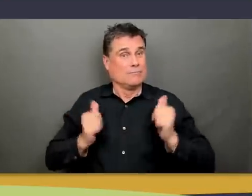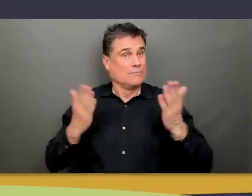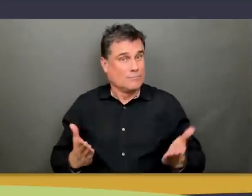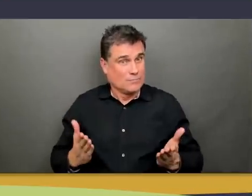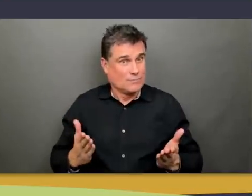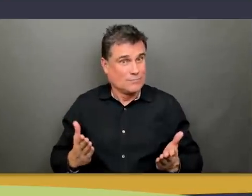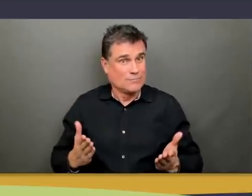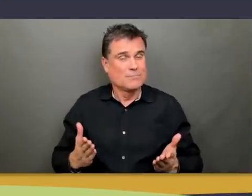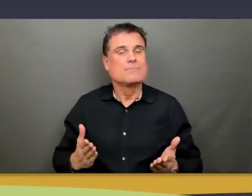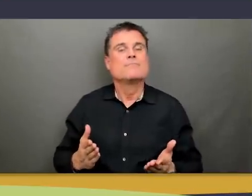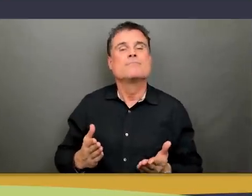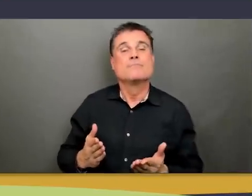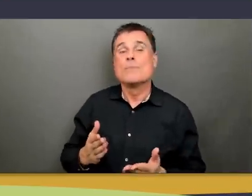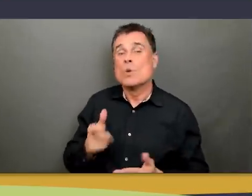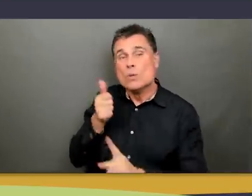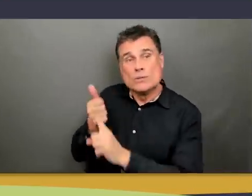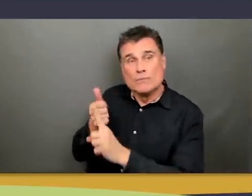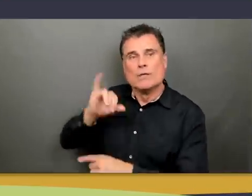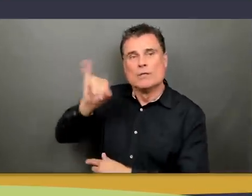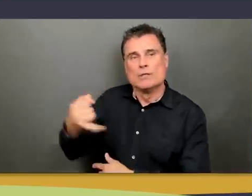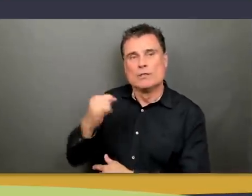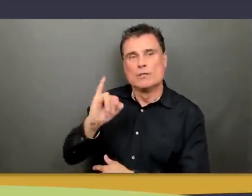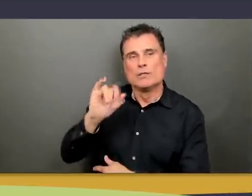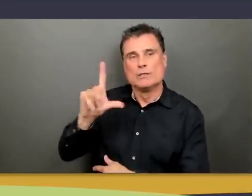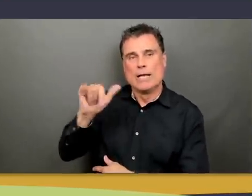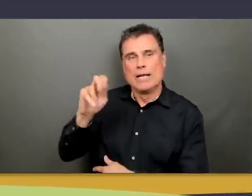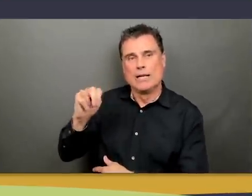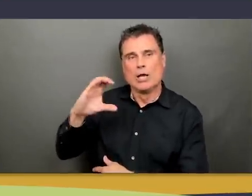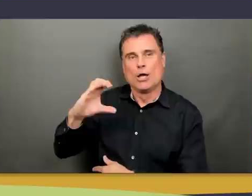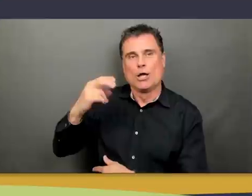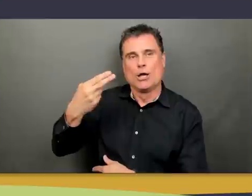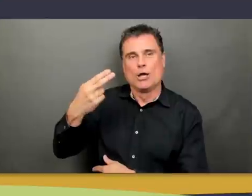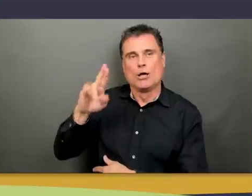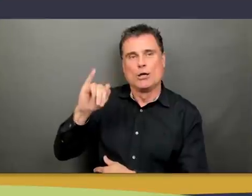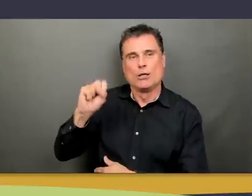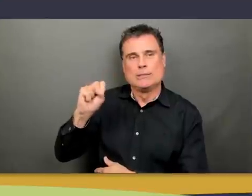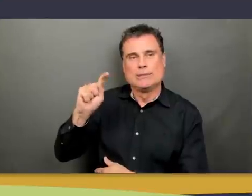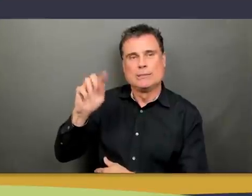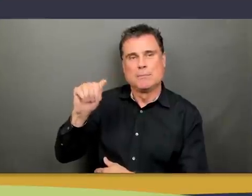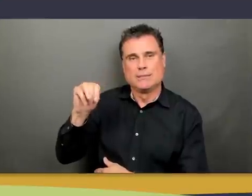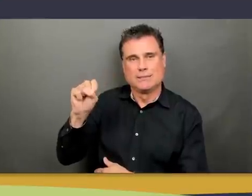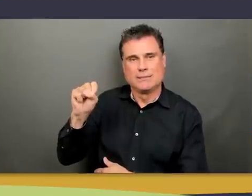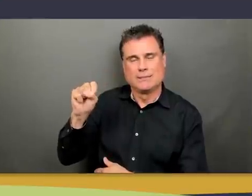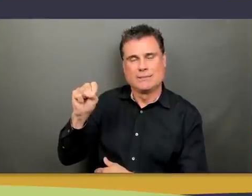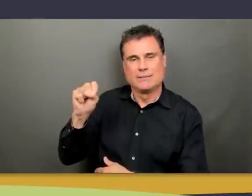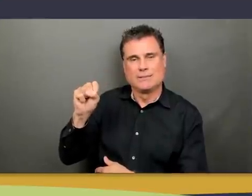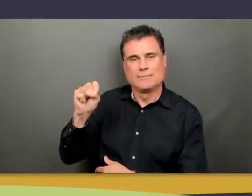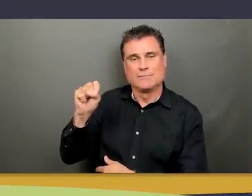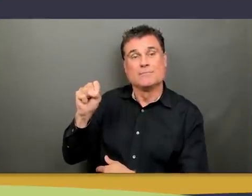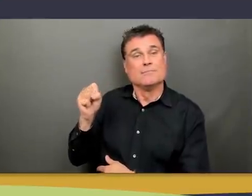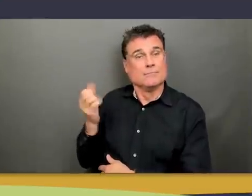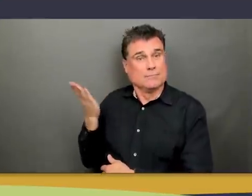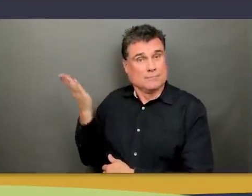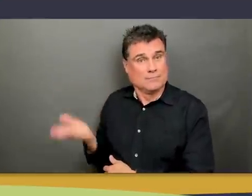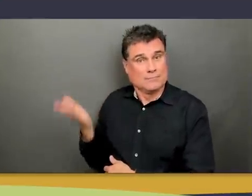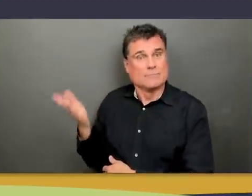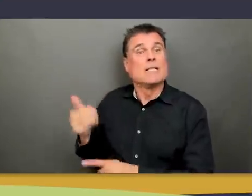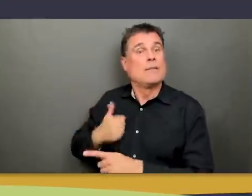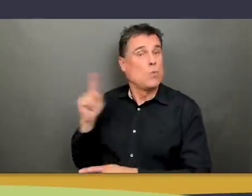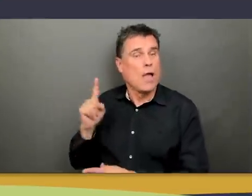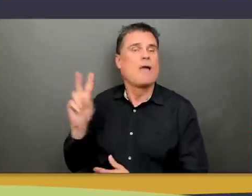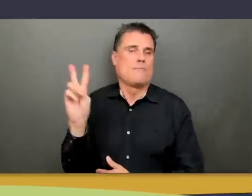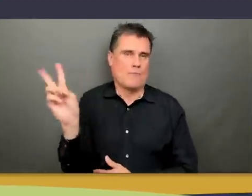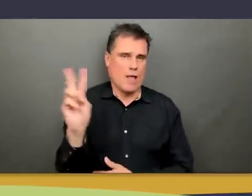activist, educator, community organizer, and award-winning poet. Her work has been featured in